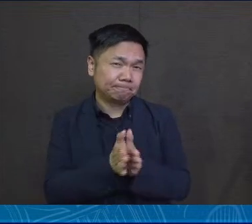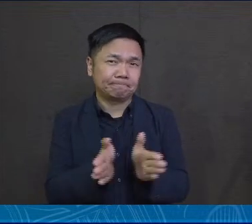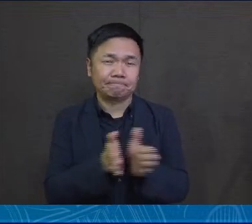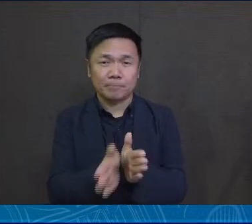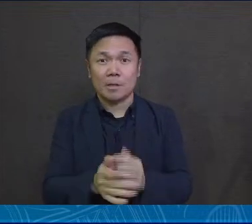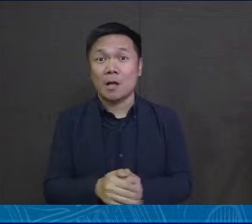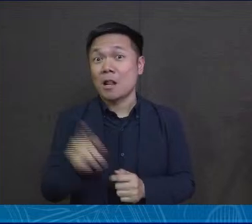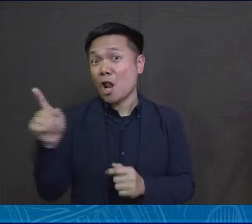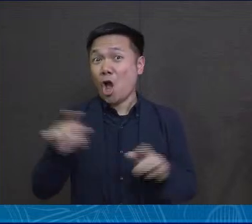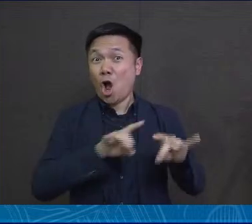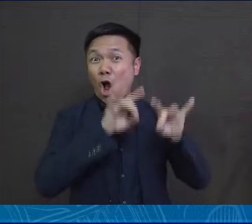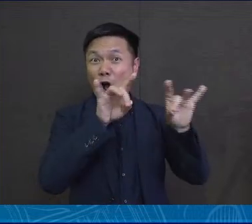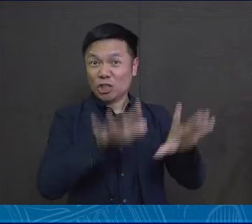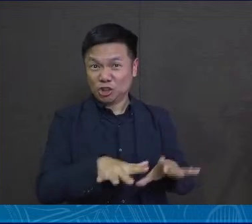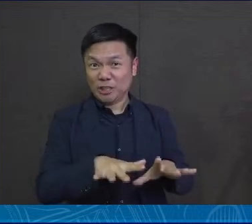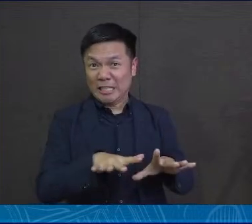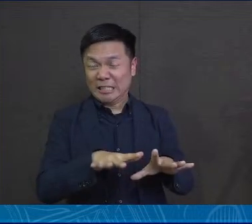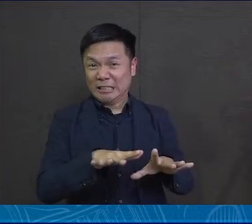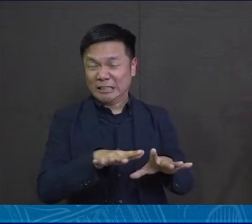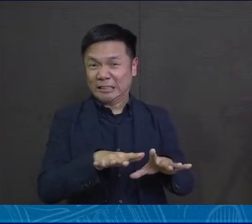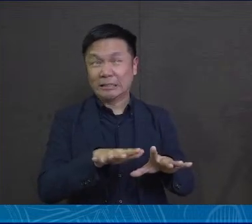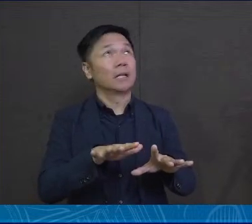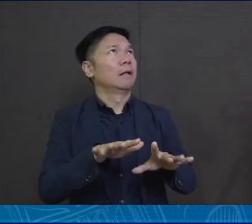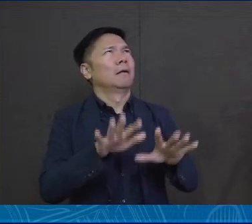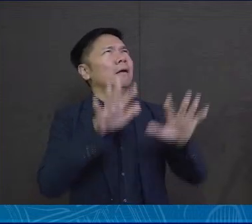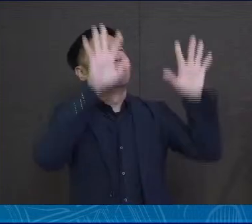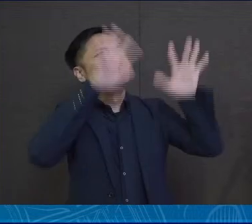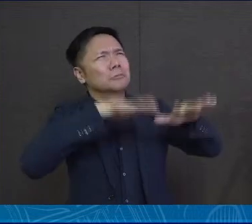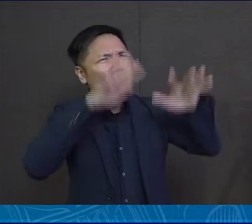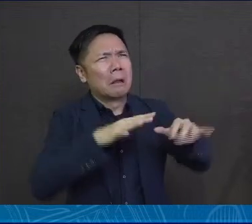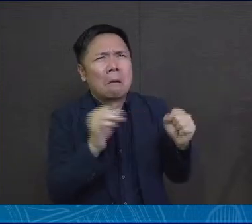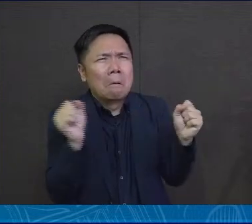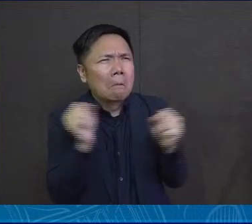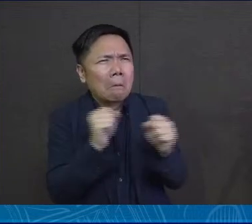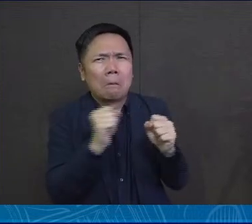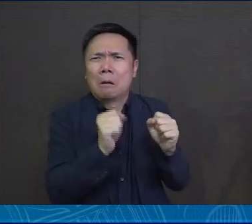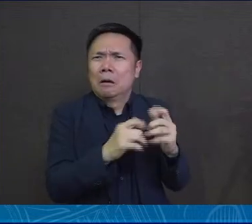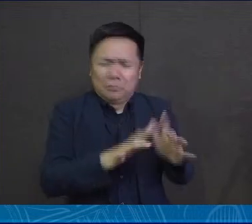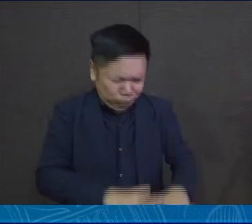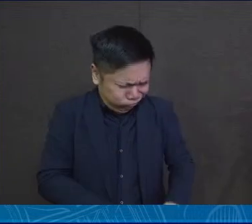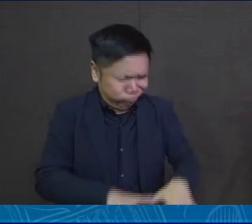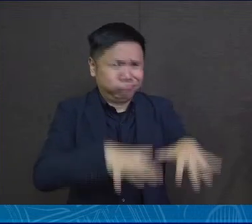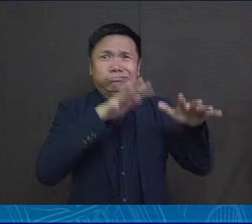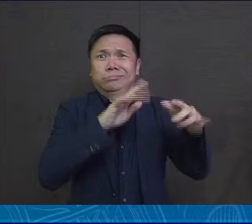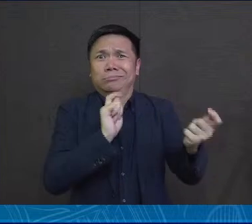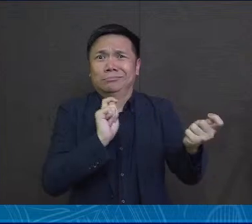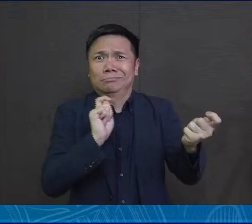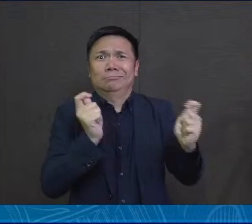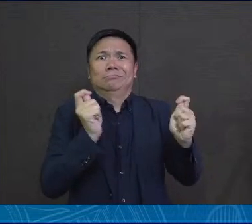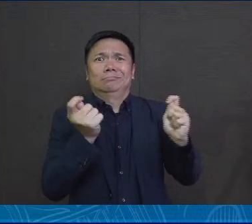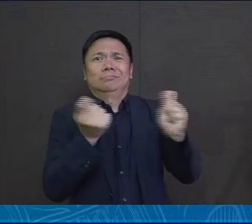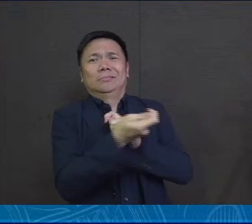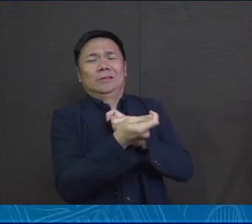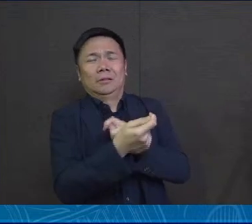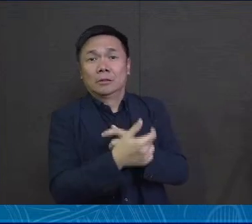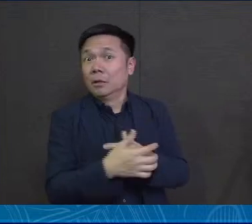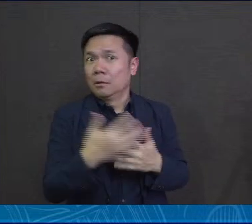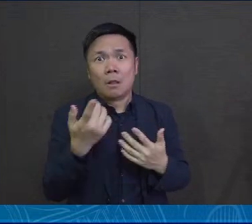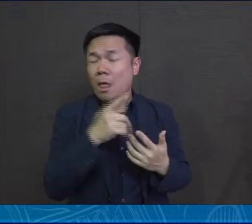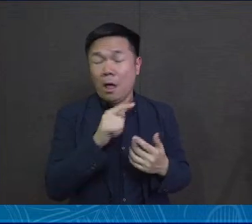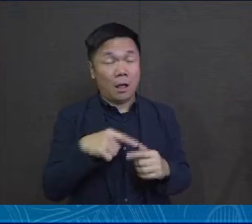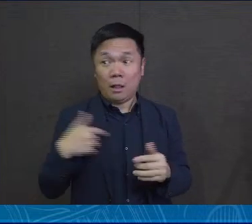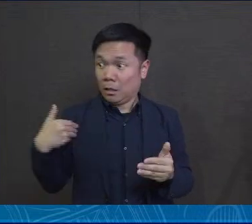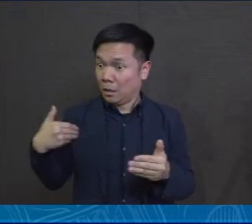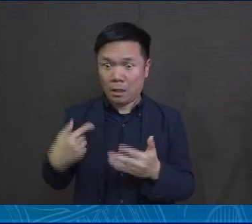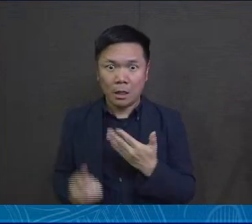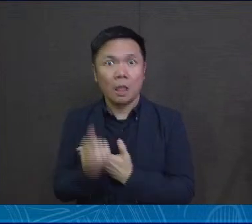Australia's climate obviously keeps changing. We have seen, flash floodings and unique environment that we haven't